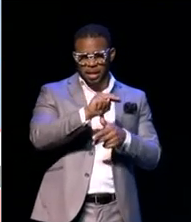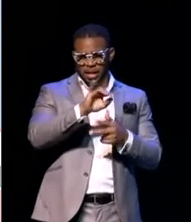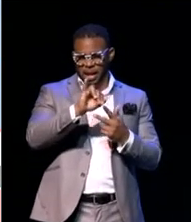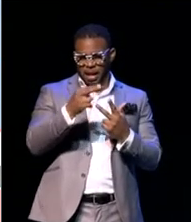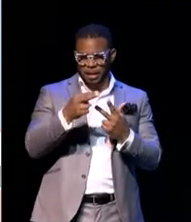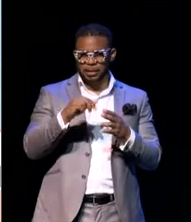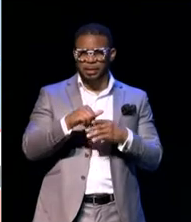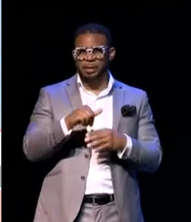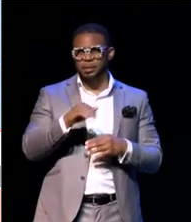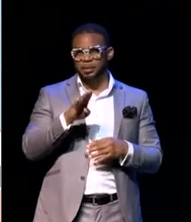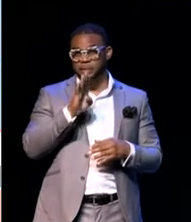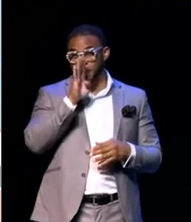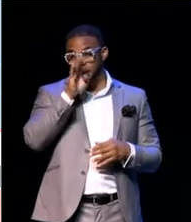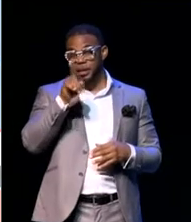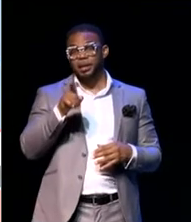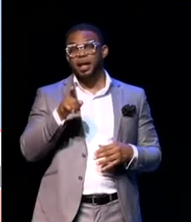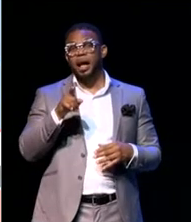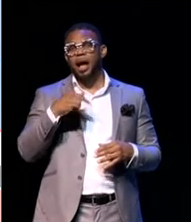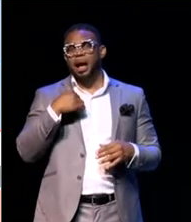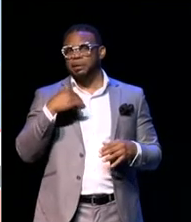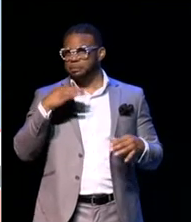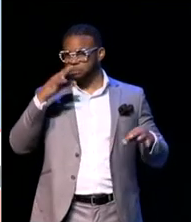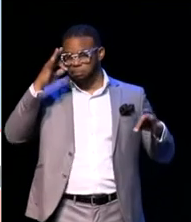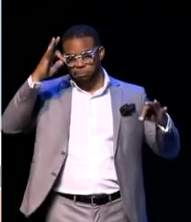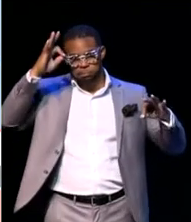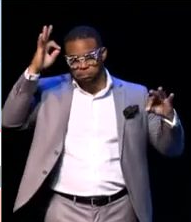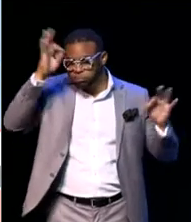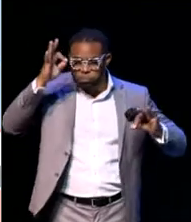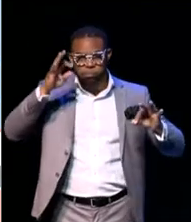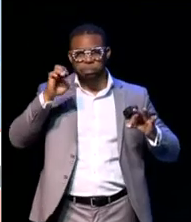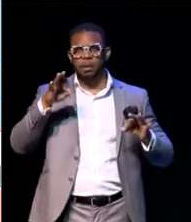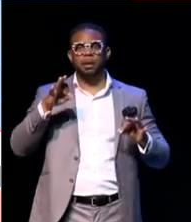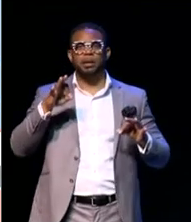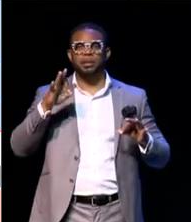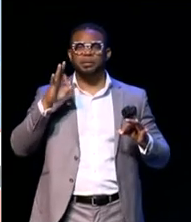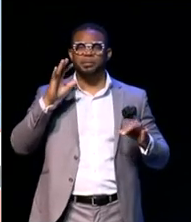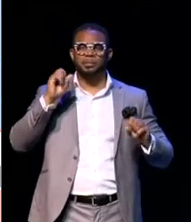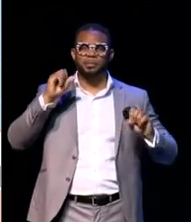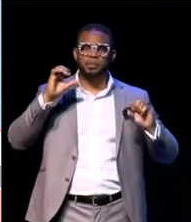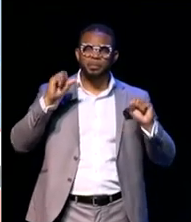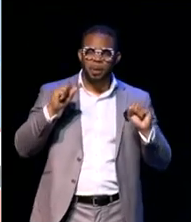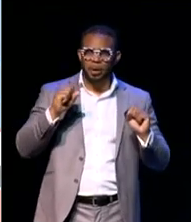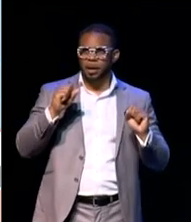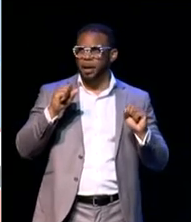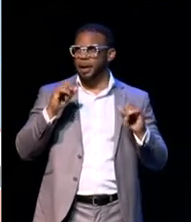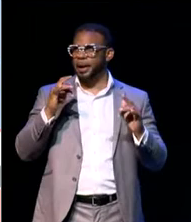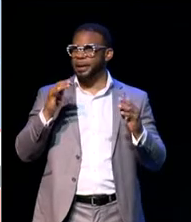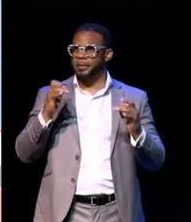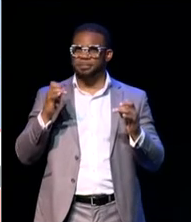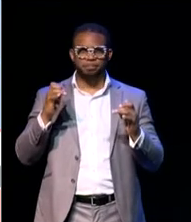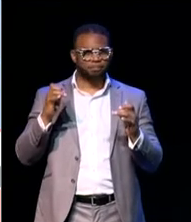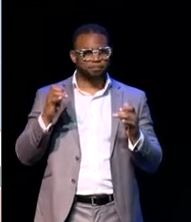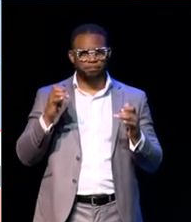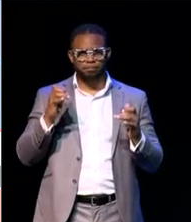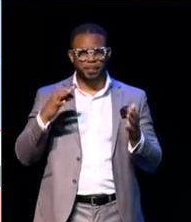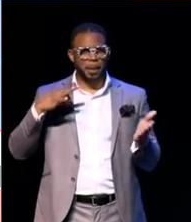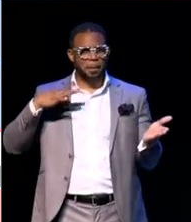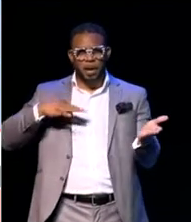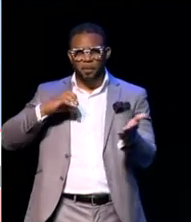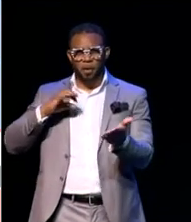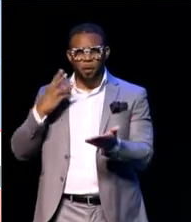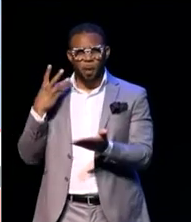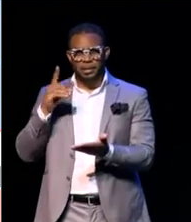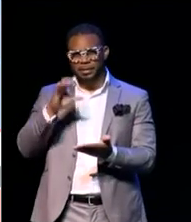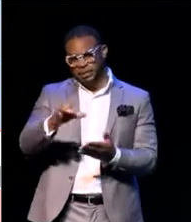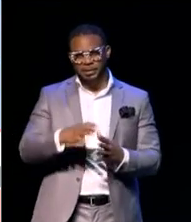Bethesda, I was completely unaware of the extraordinary assets of